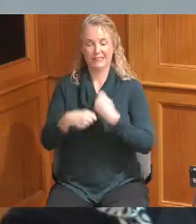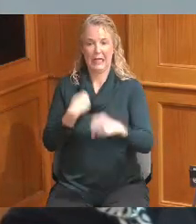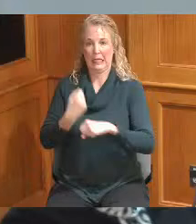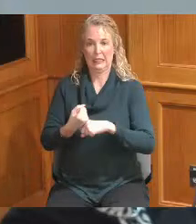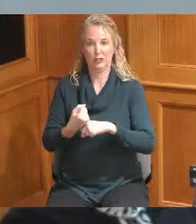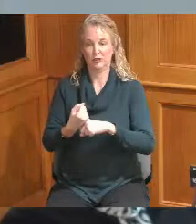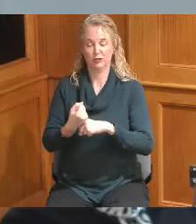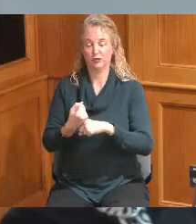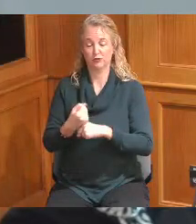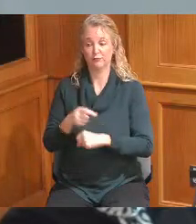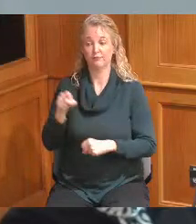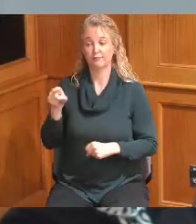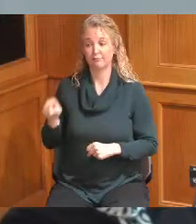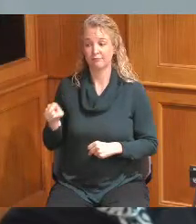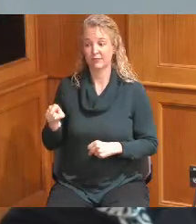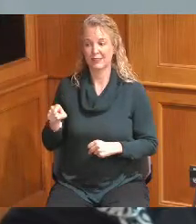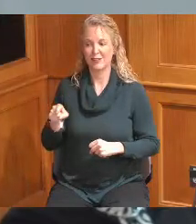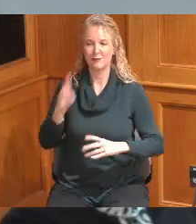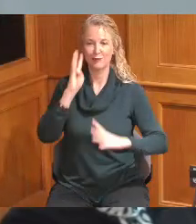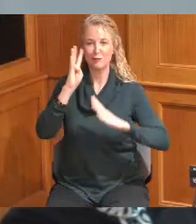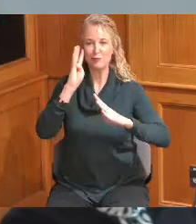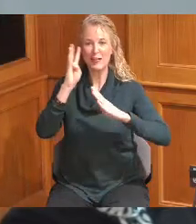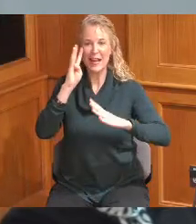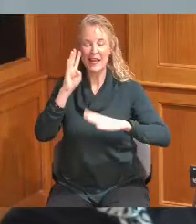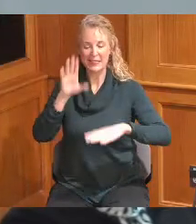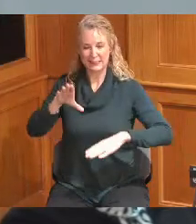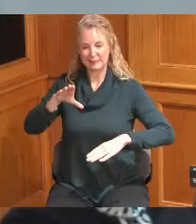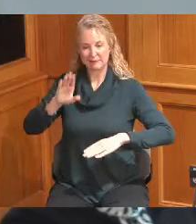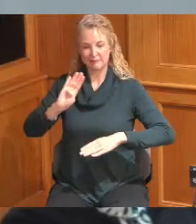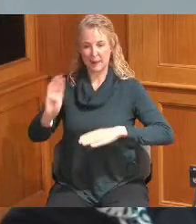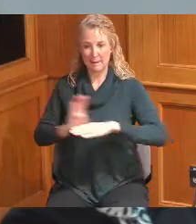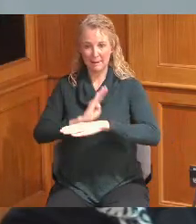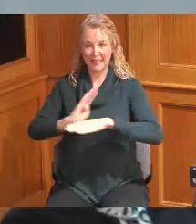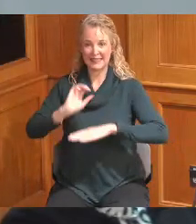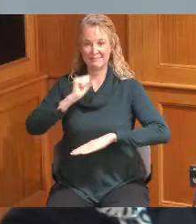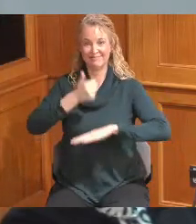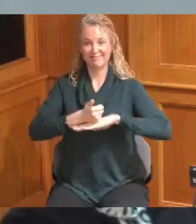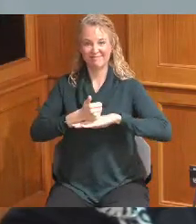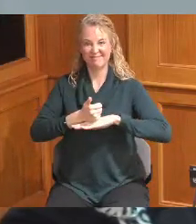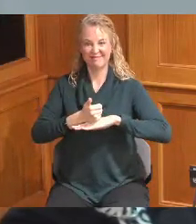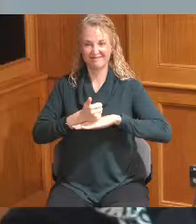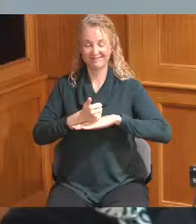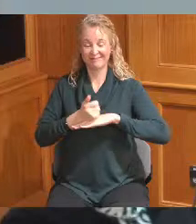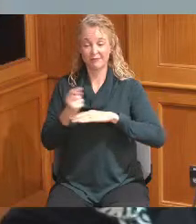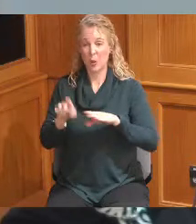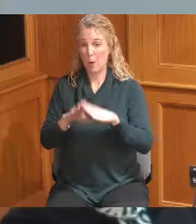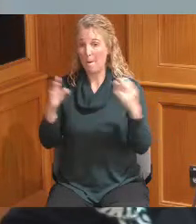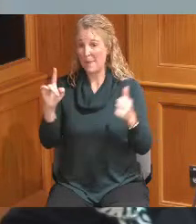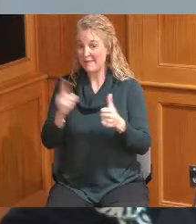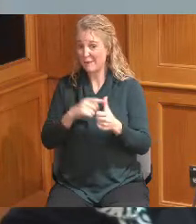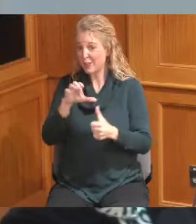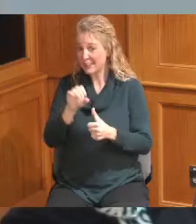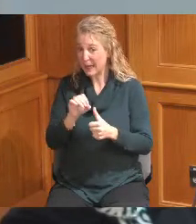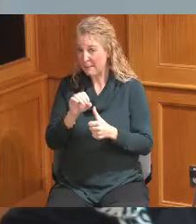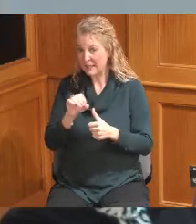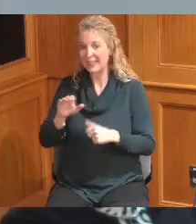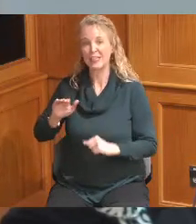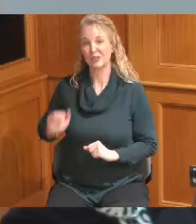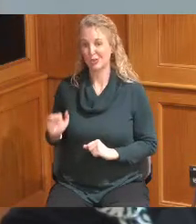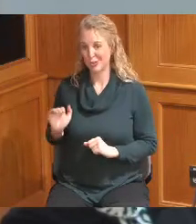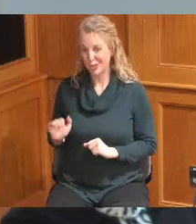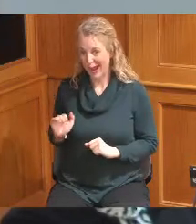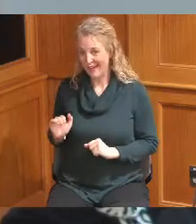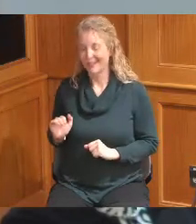Whereas Mr. Woods' creative entrepreneurial spirit has been evident since his youth, when he opened his first company as a child